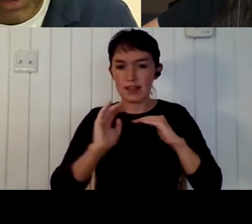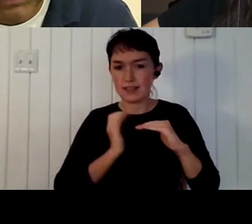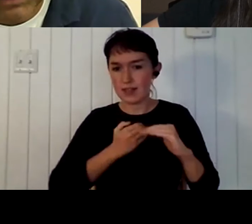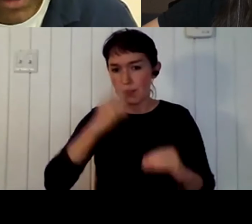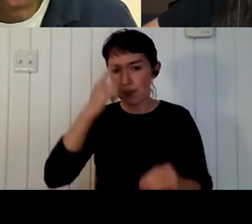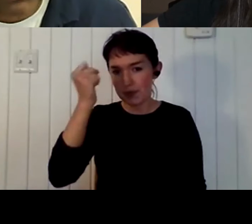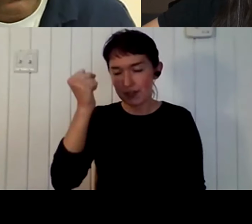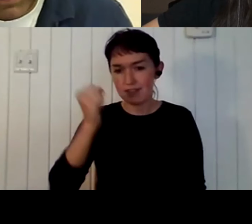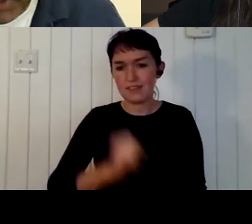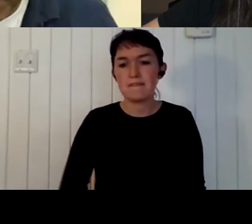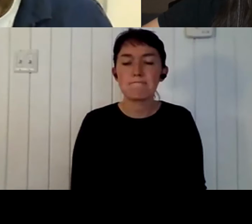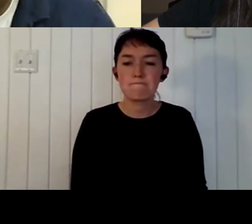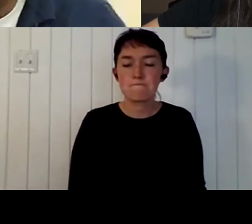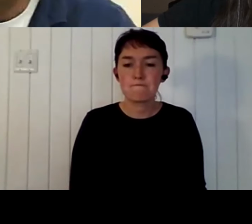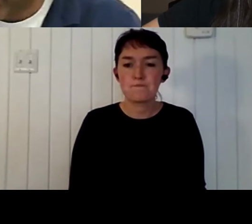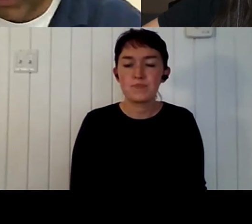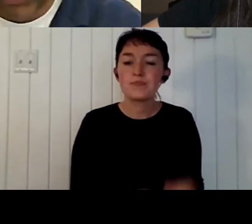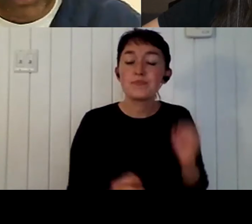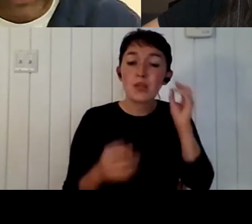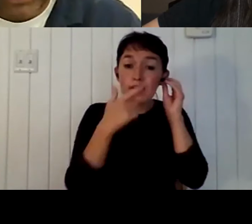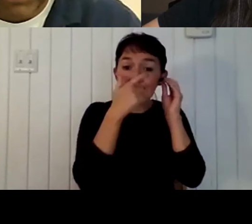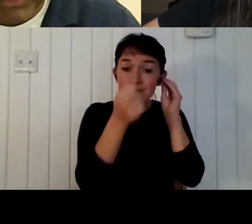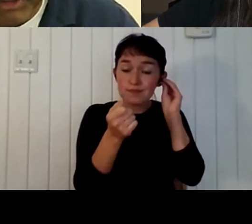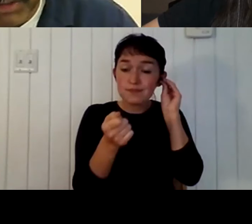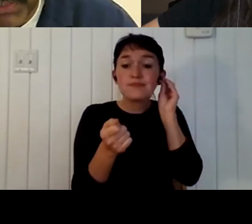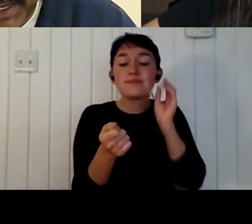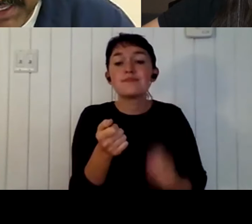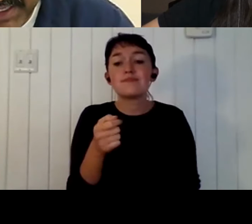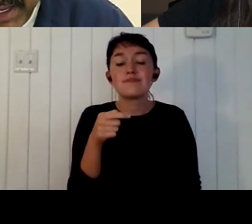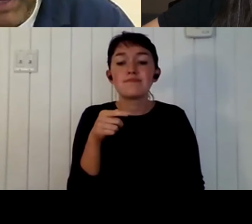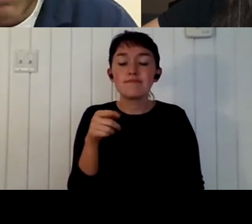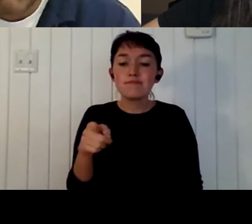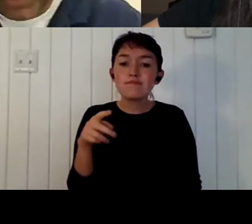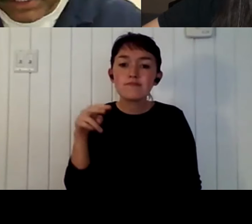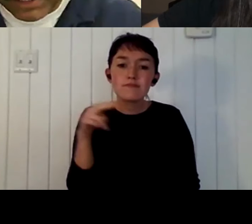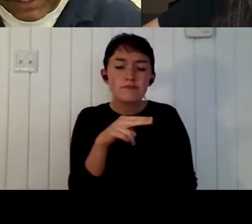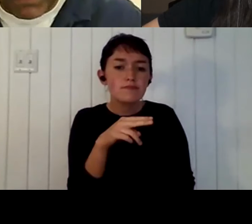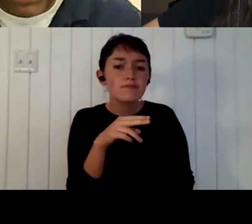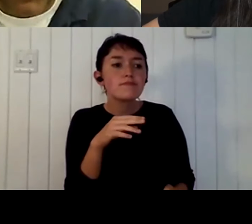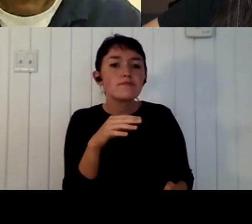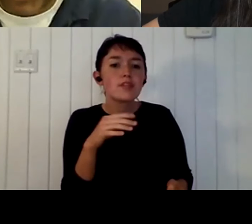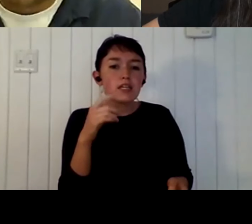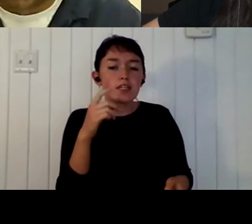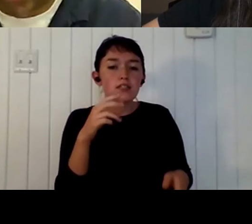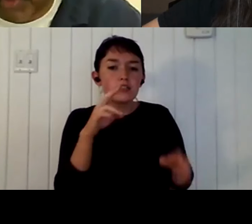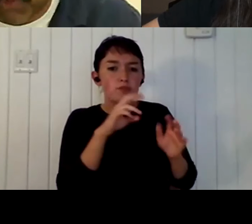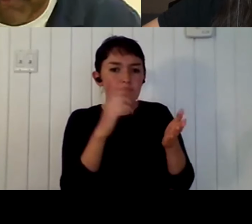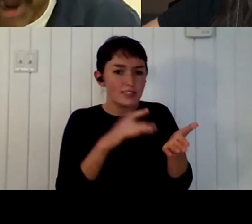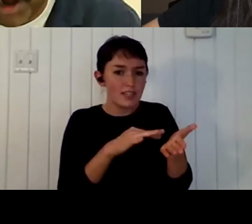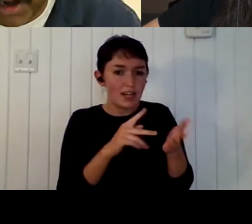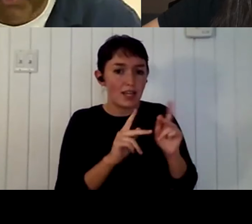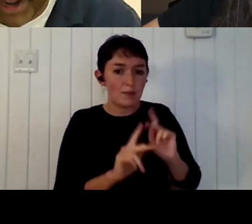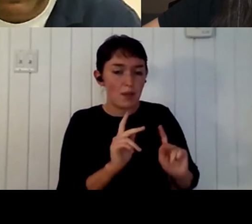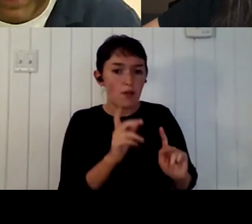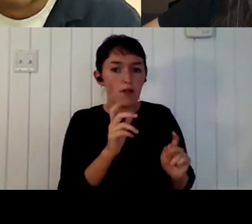But what's interesting is that when you look at individuals with PTSD, this system might have just gone too